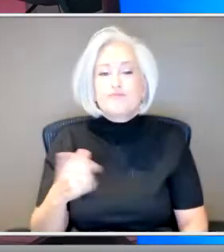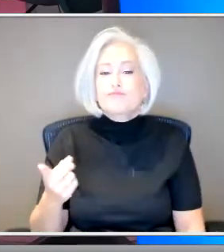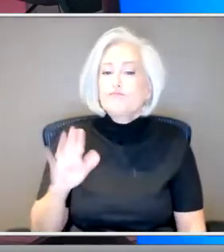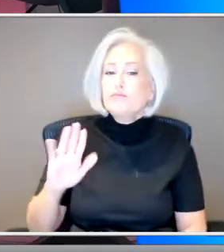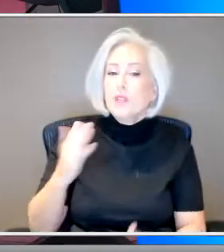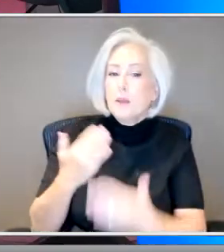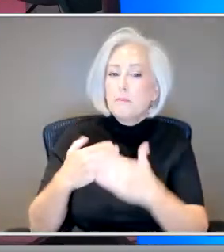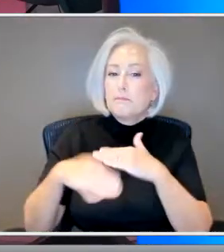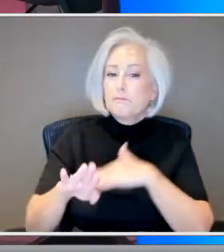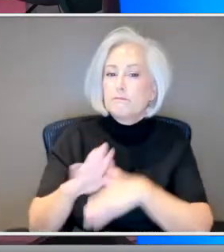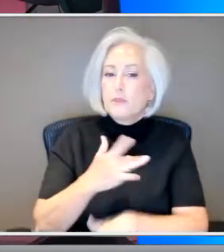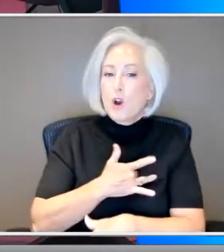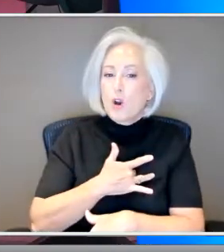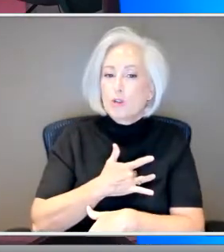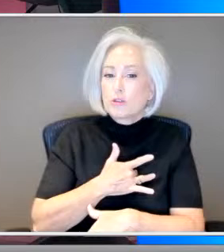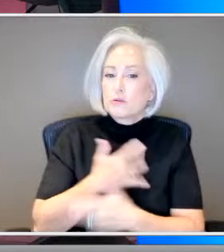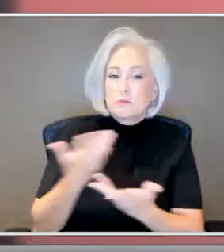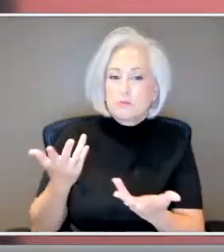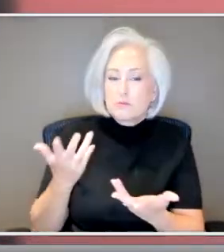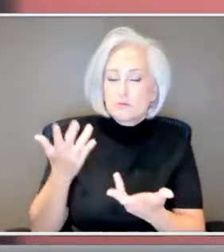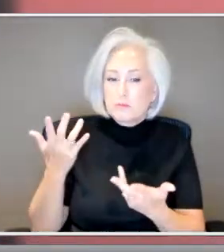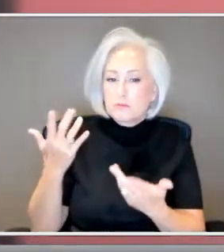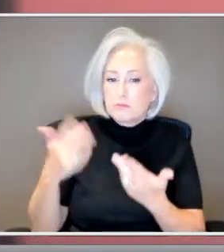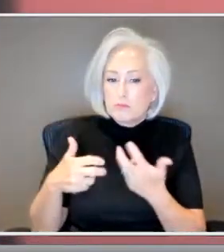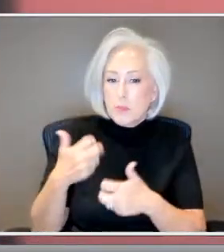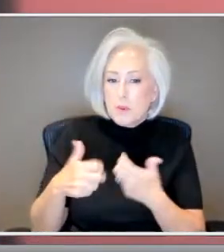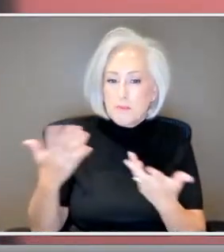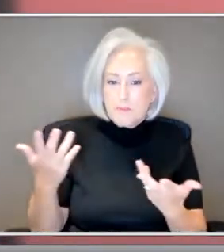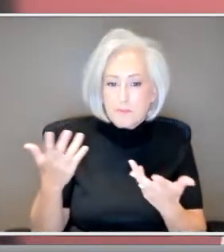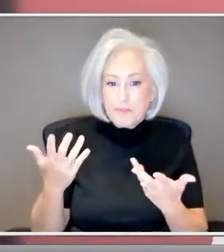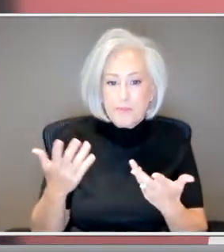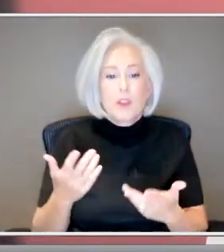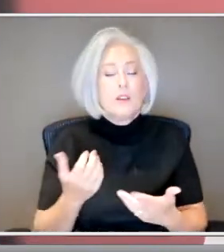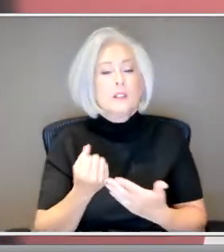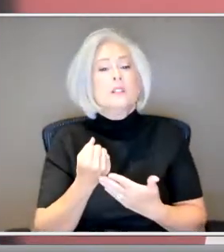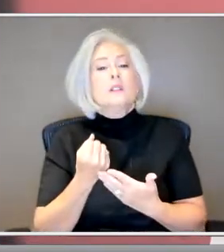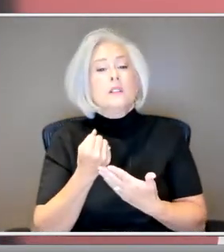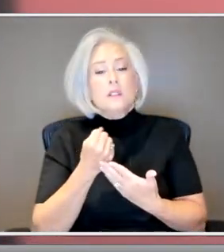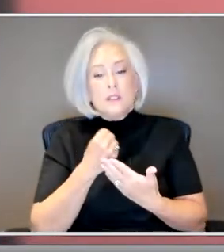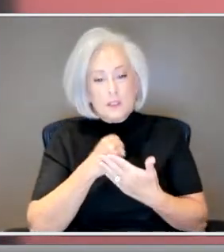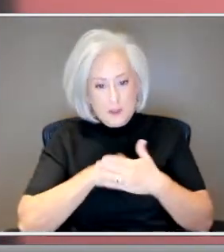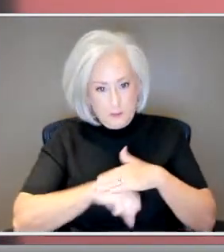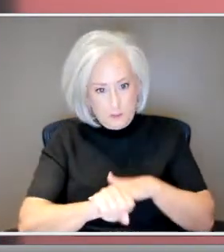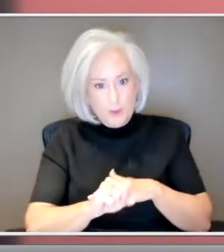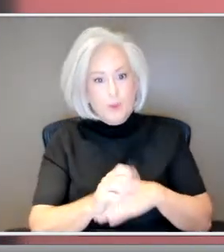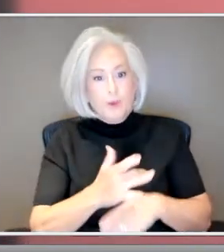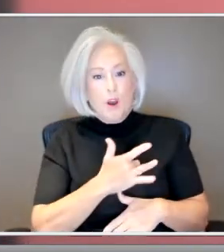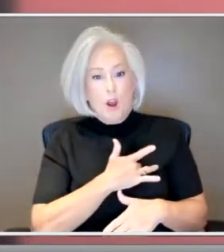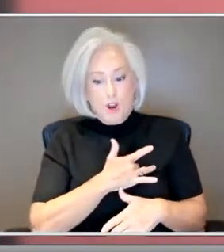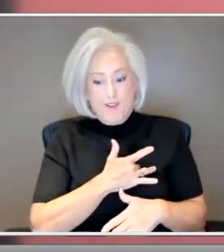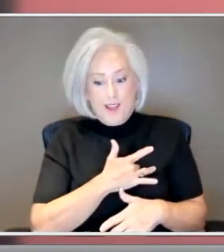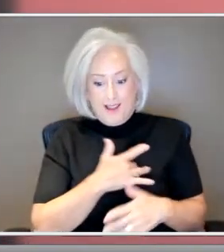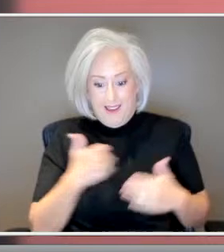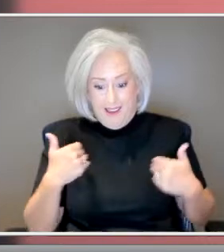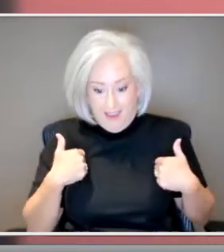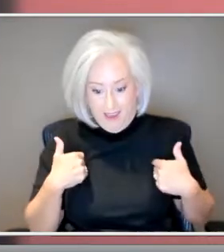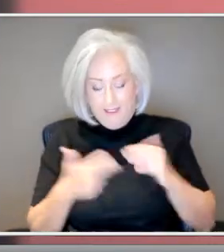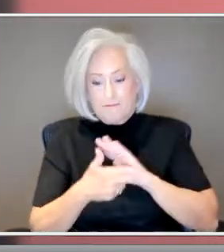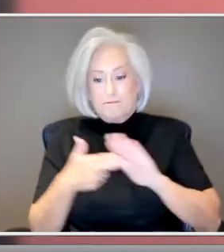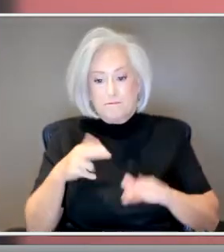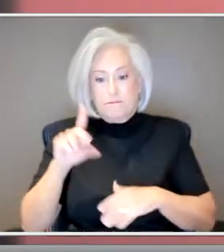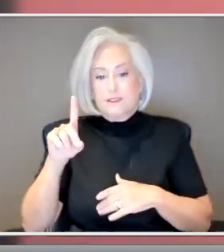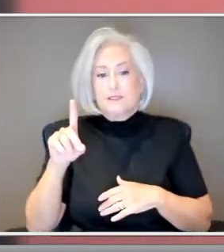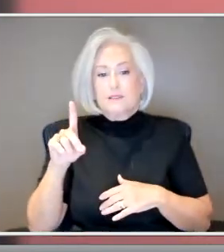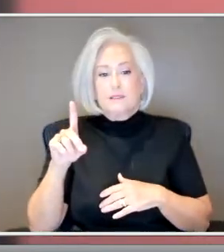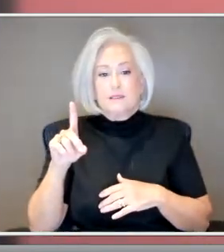know, for most congenital heart defects, once the congenital defect is there, the cat's sort of out of the bag. And so there's not typically a lot that can be